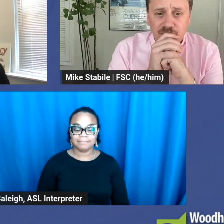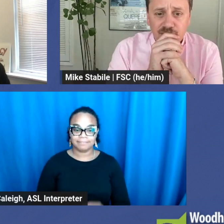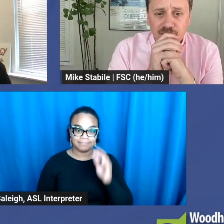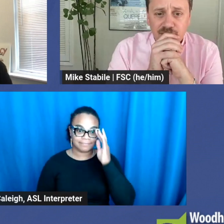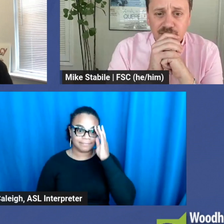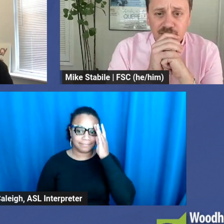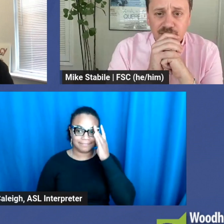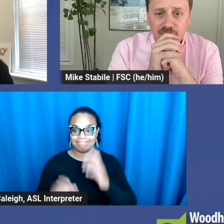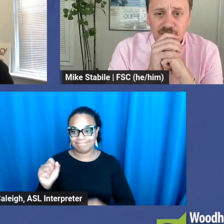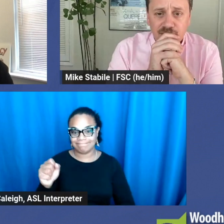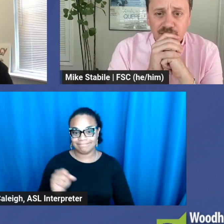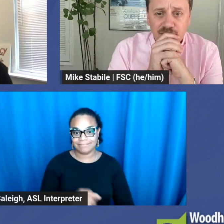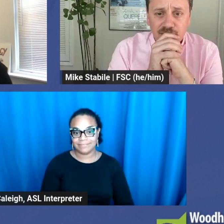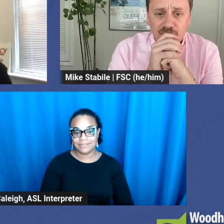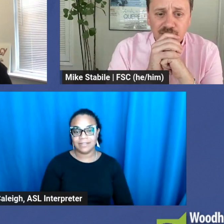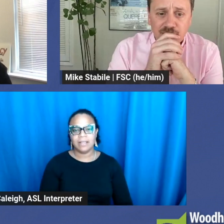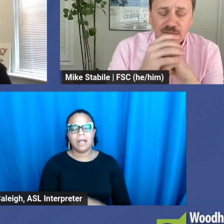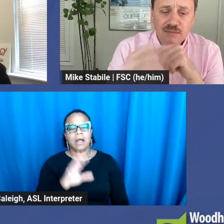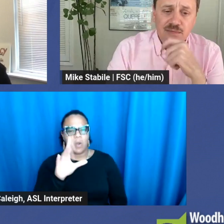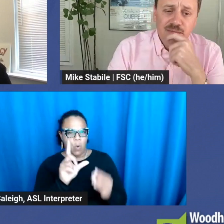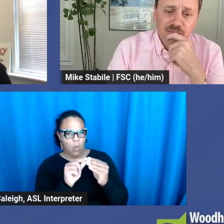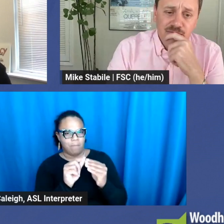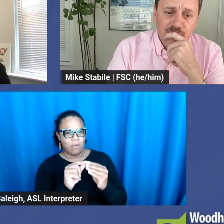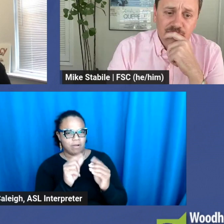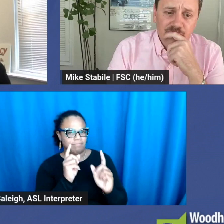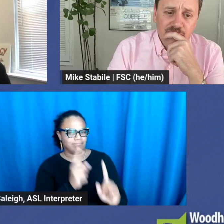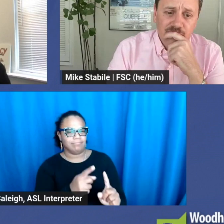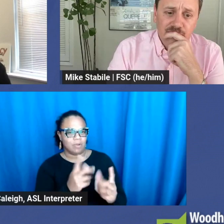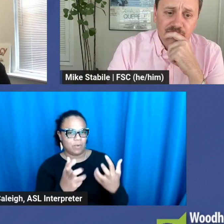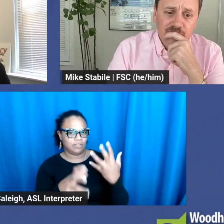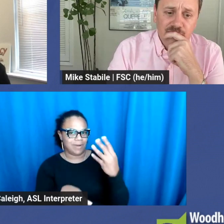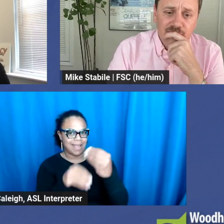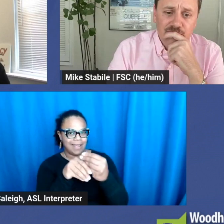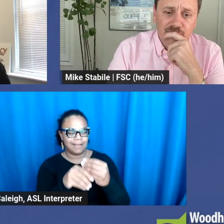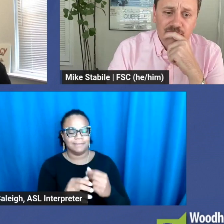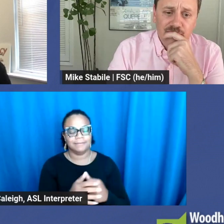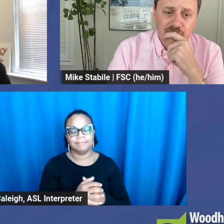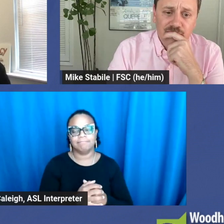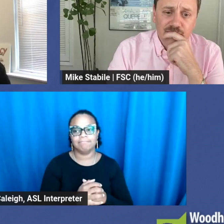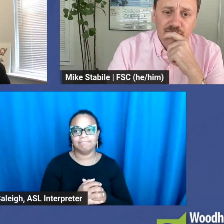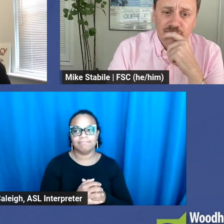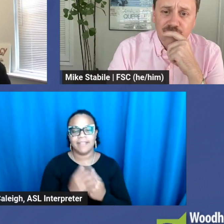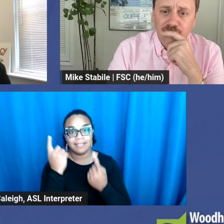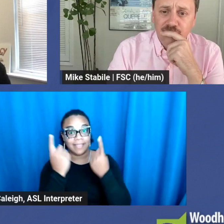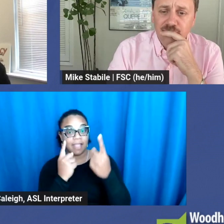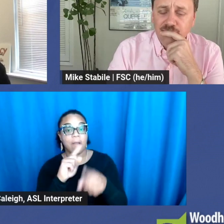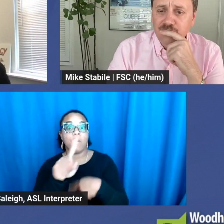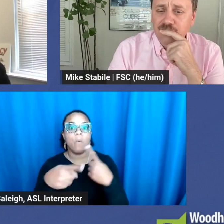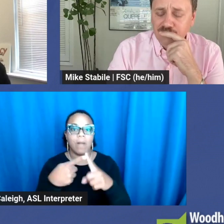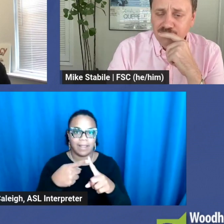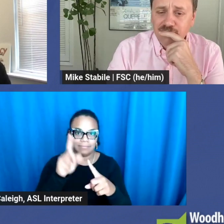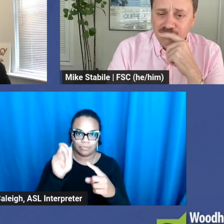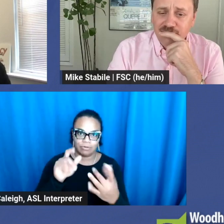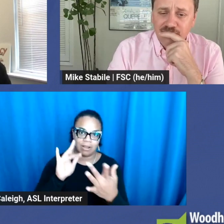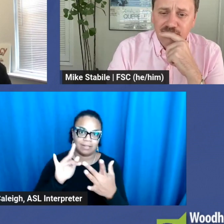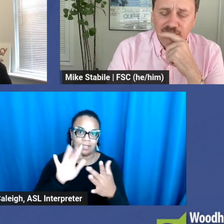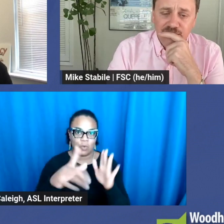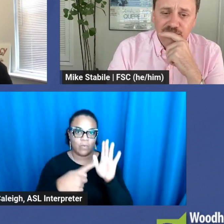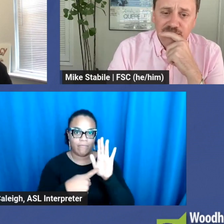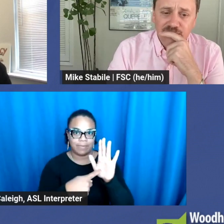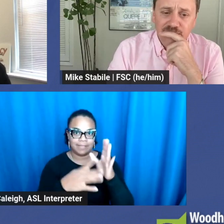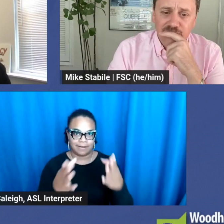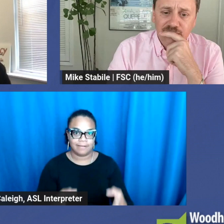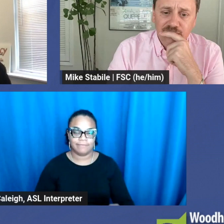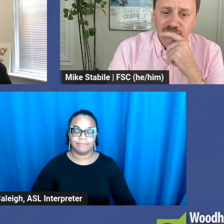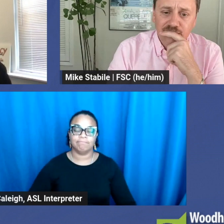Yeah. And yeah, just one other thing to add, and thinking about when should you contact your representative? As